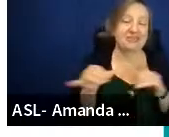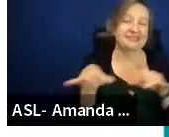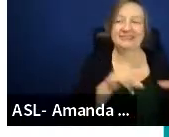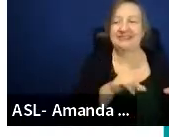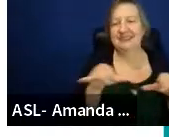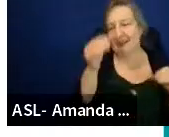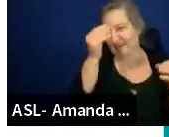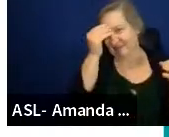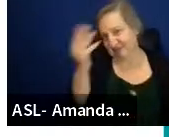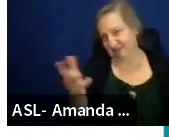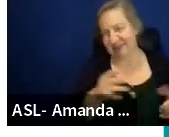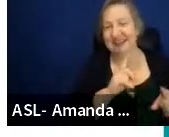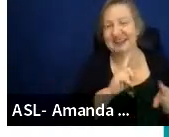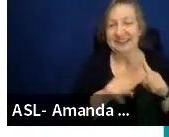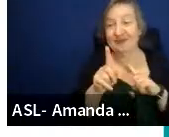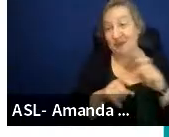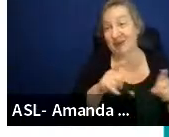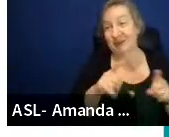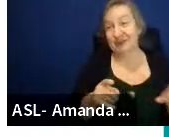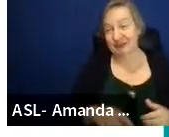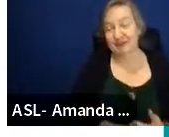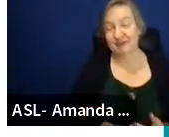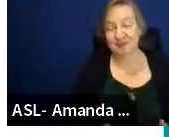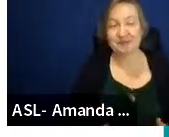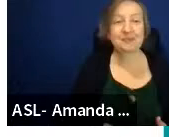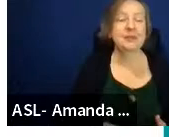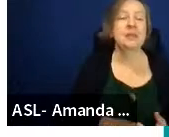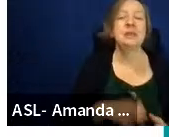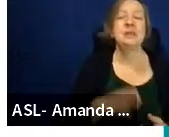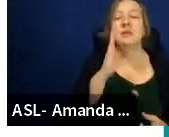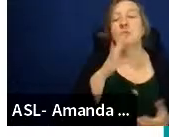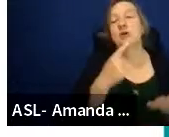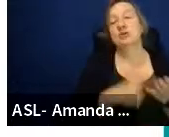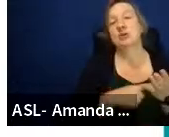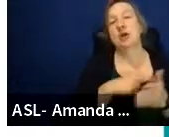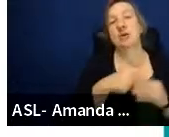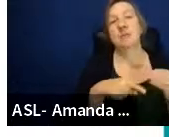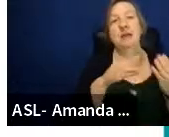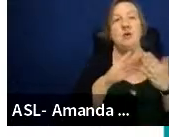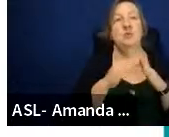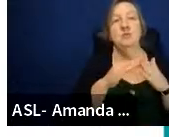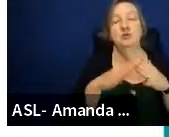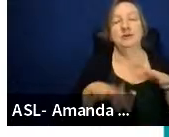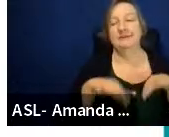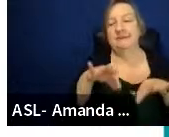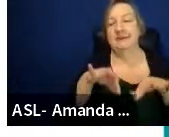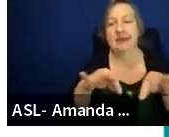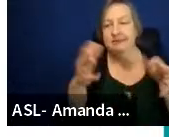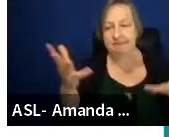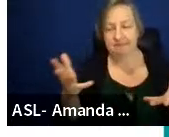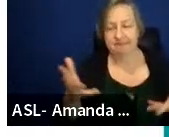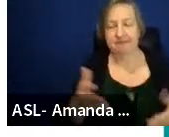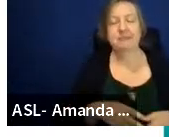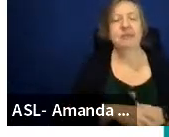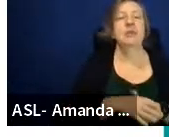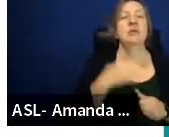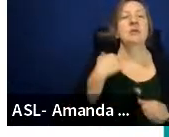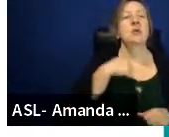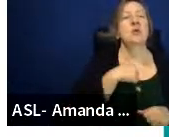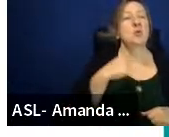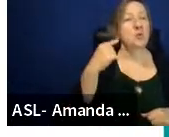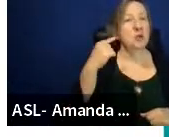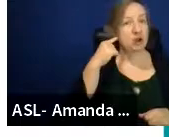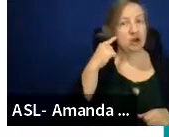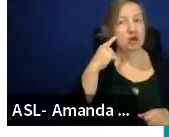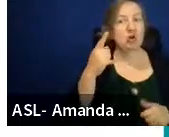information. Different questions, though. We're also going to talk about community findings tonight. We heard